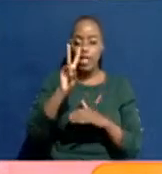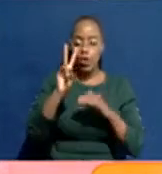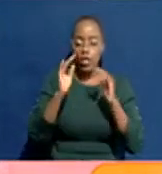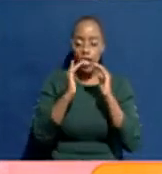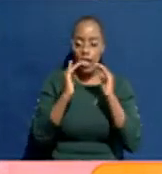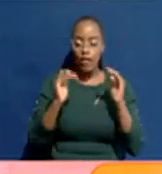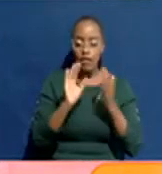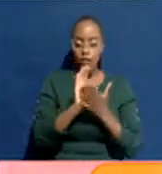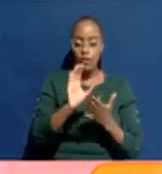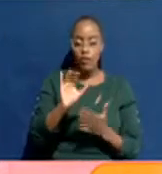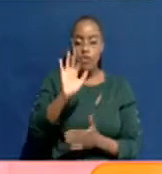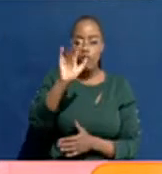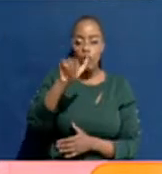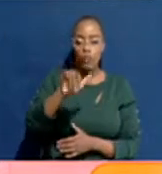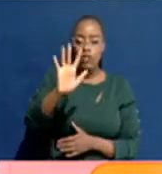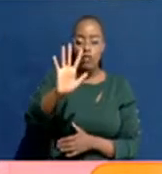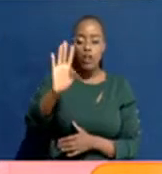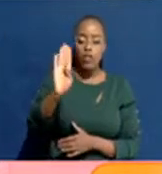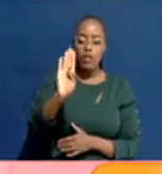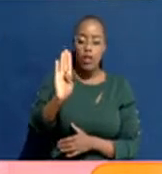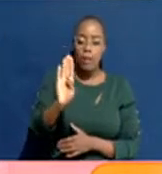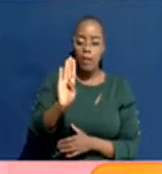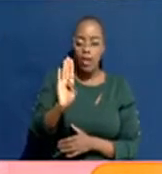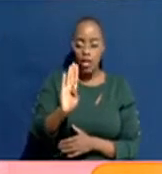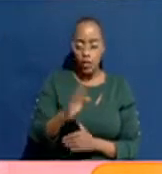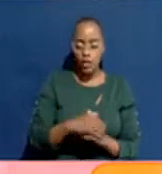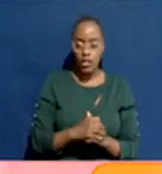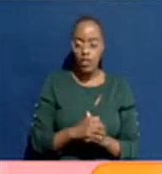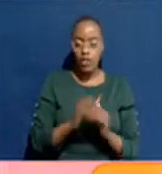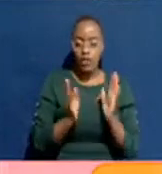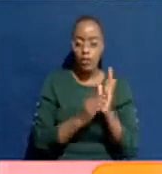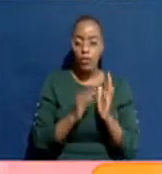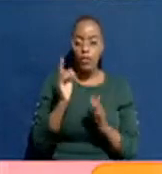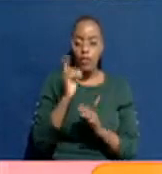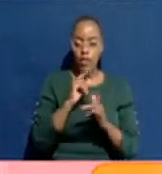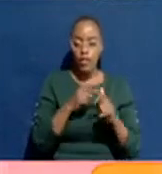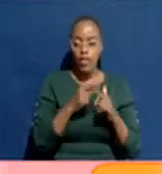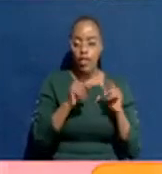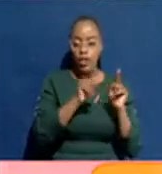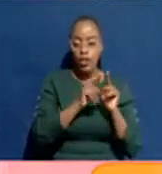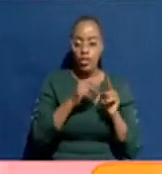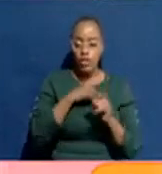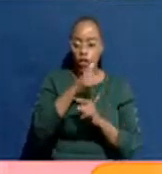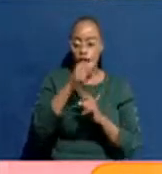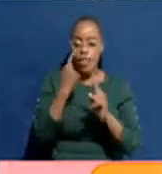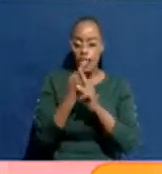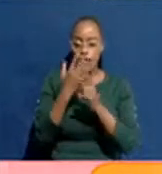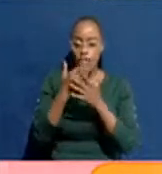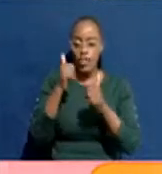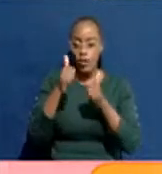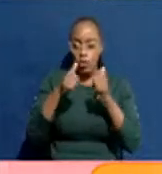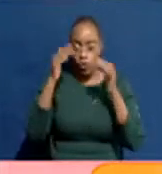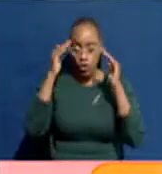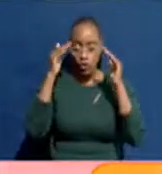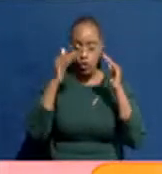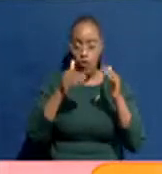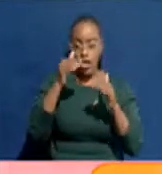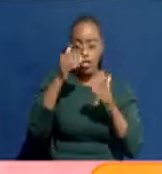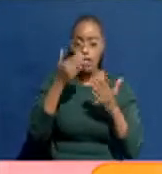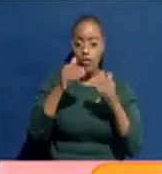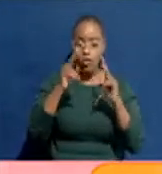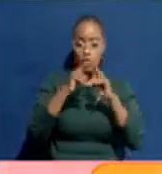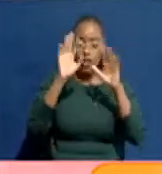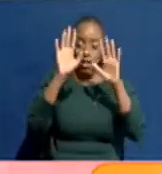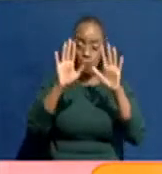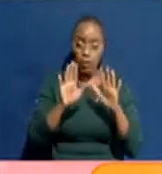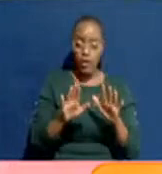been allocated 5.5 billion shillings. We'll be engaging on this. And then also something else to take note of, which is crucial in